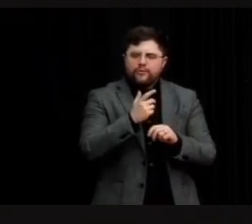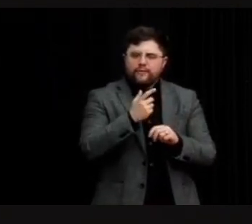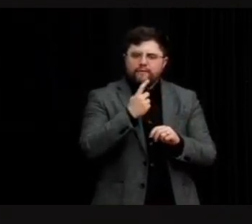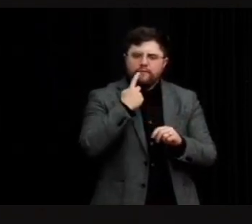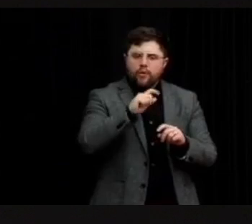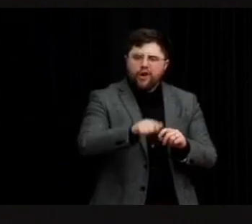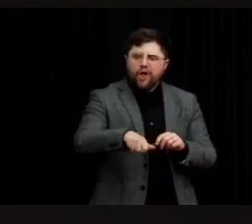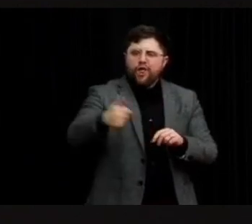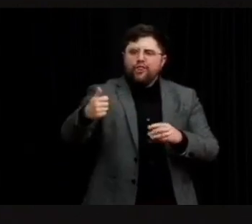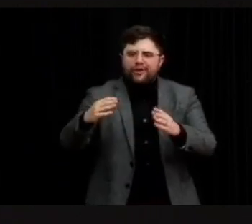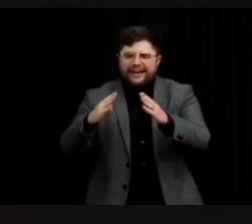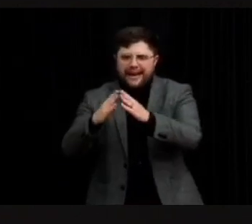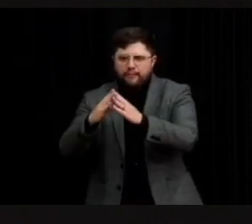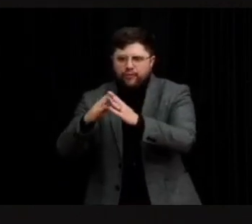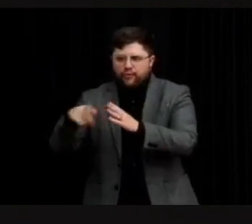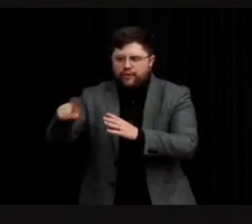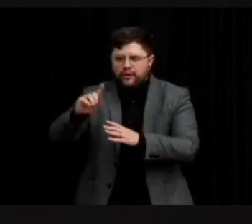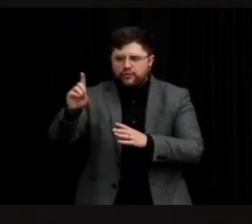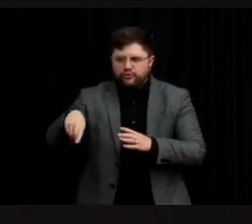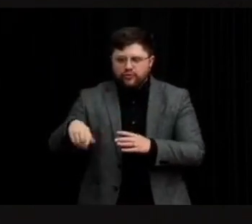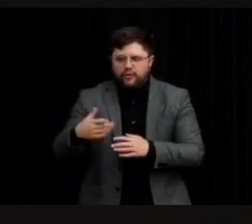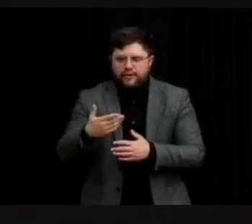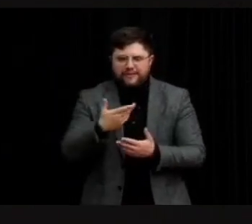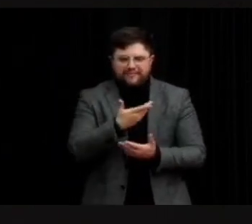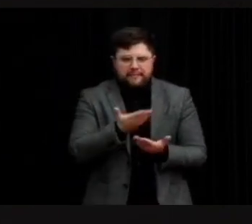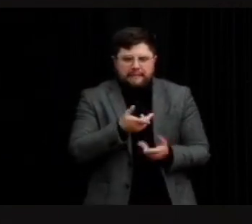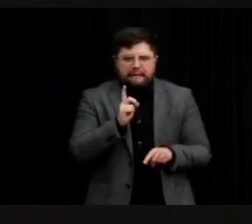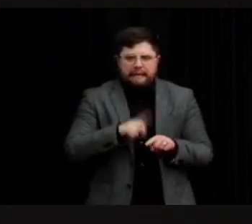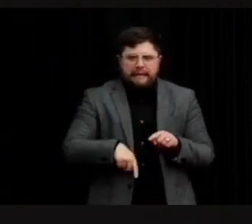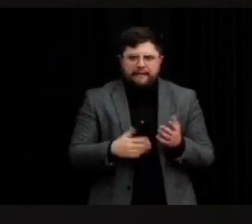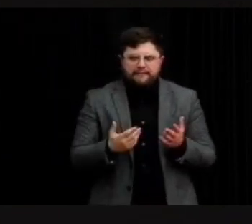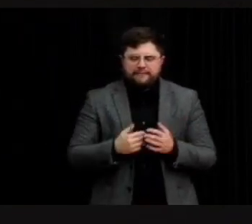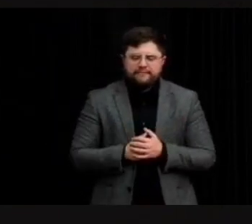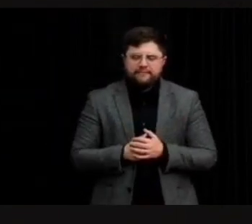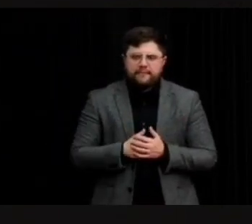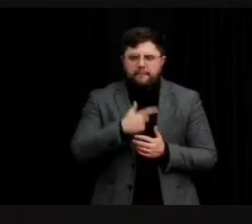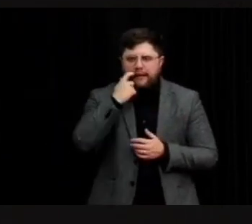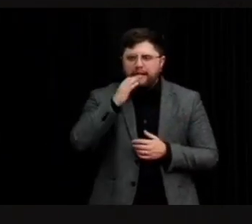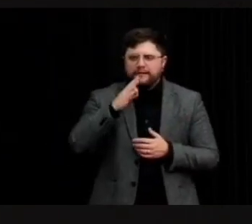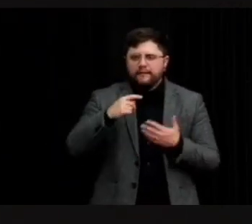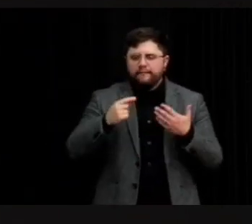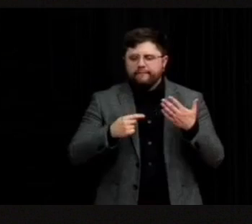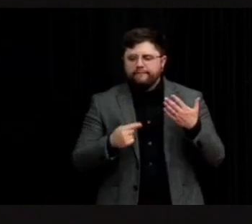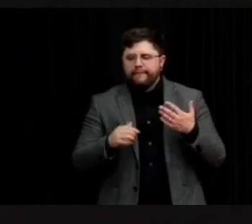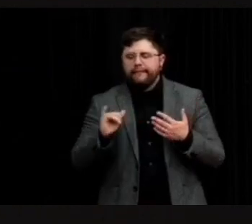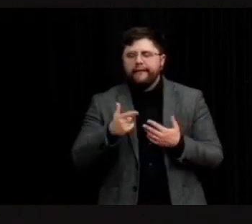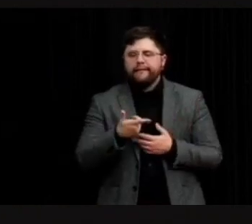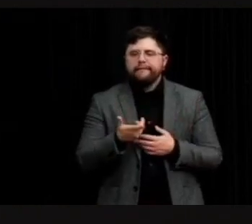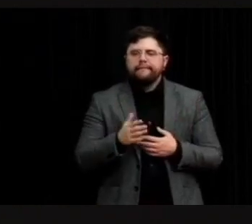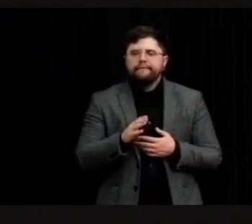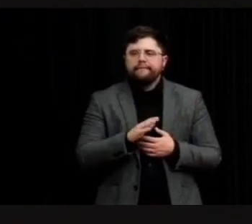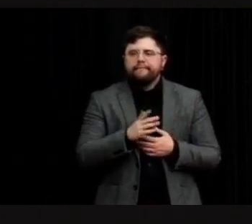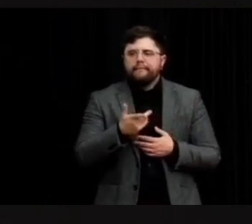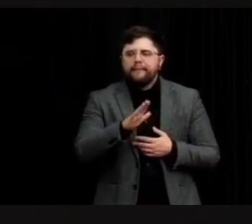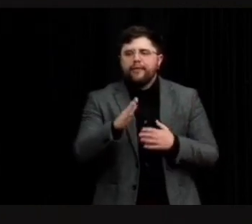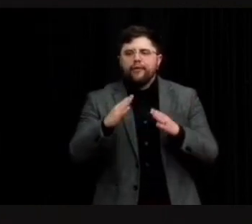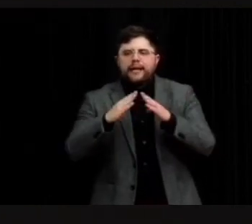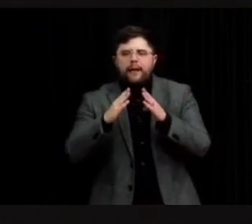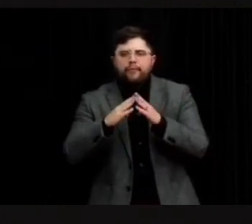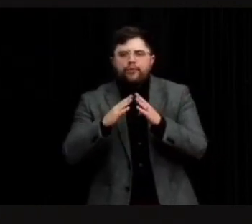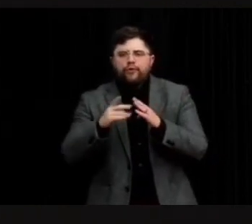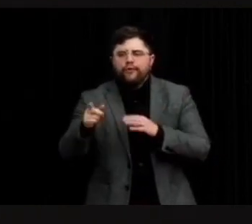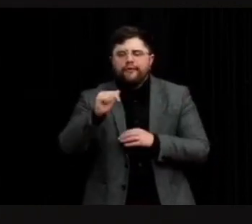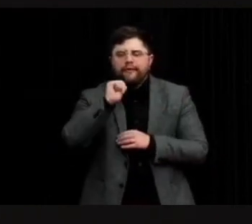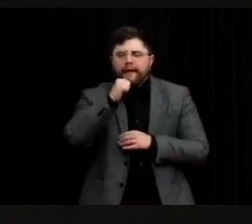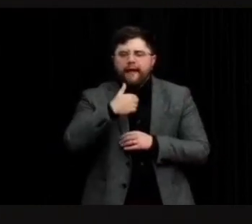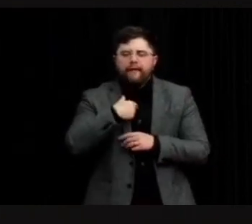other neighborhoods in Detroit are unable to do so because of other things, like the neighborhood isn't meeting the value, their